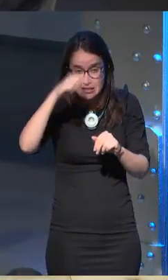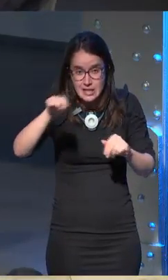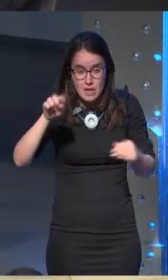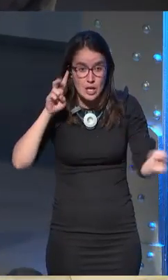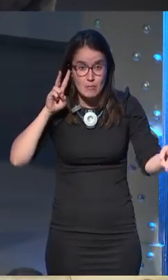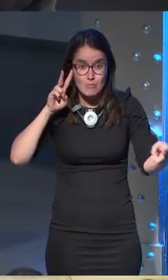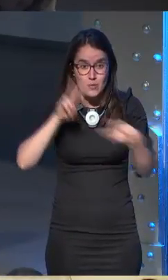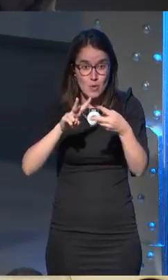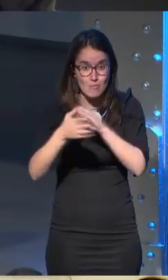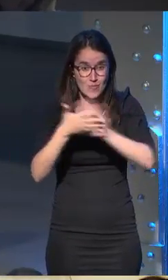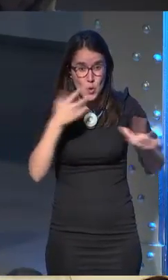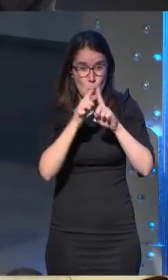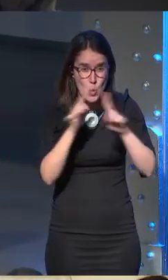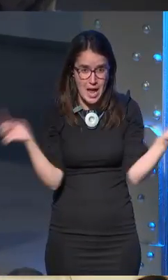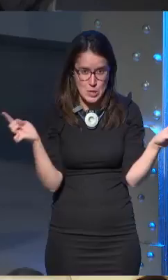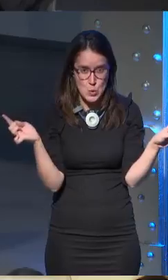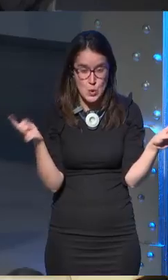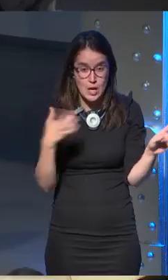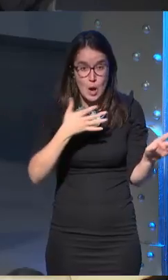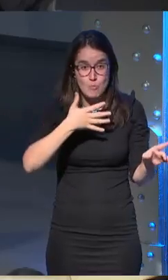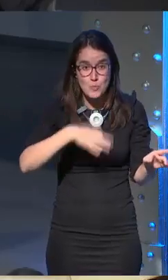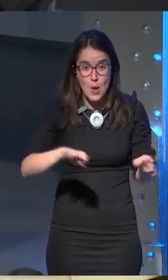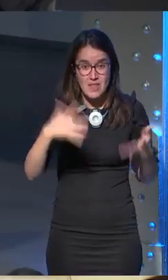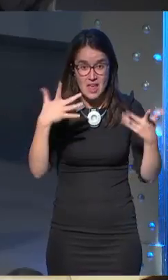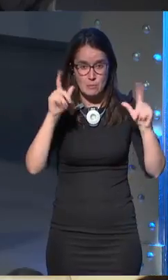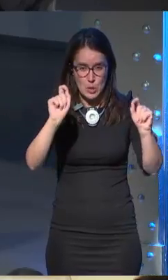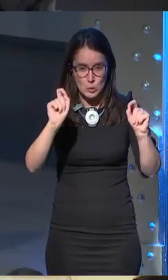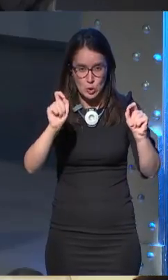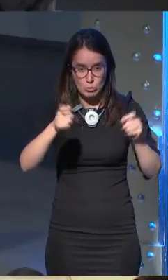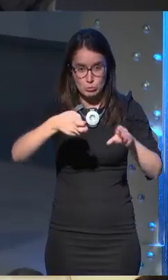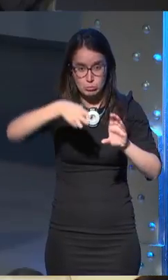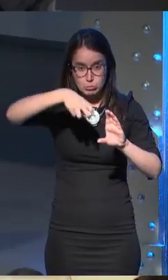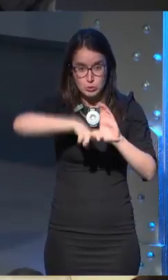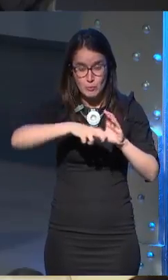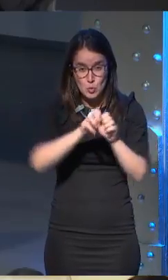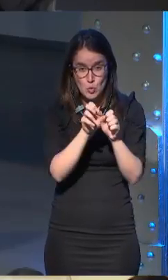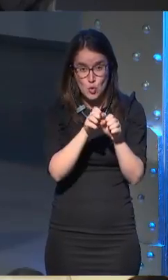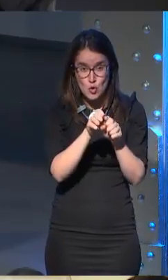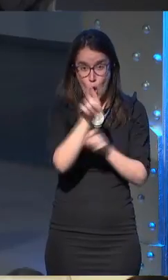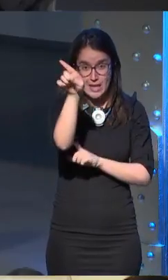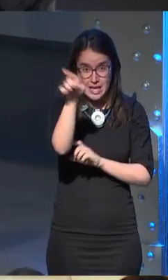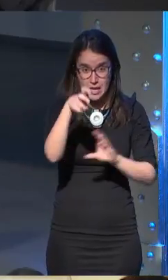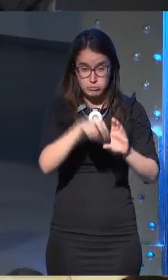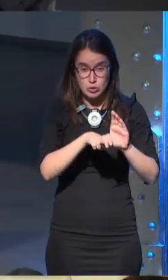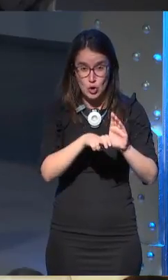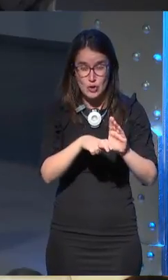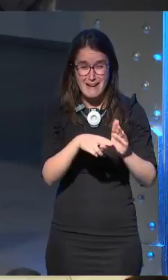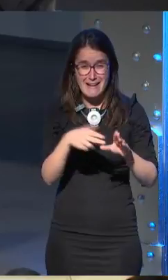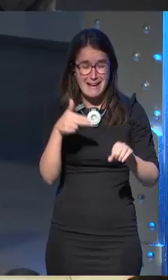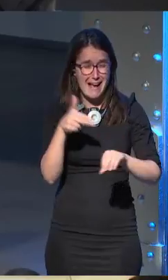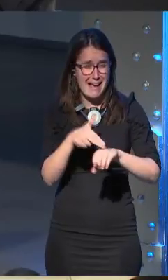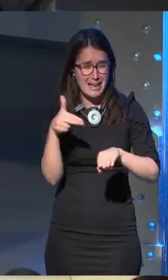time. You see them on the other side of the glass, and you know that you wouldn't see them in 1 year. And you were about to